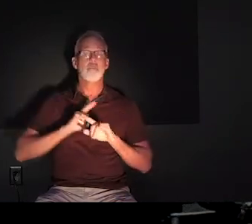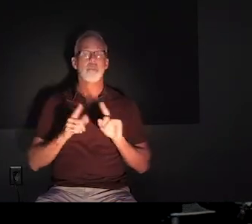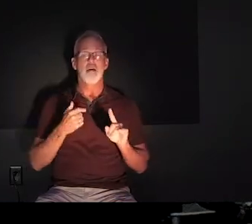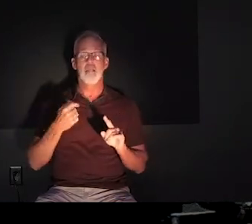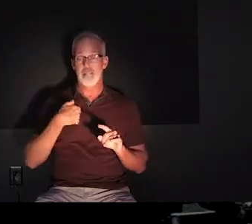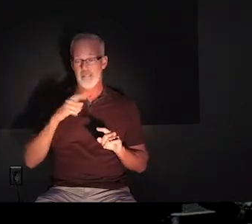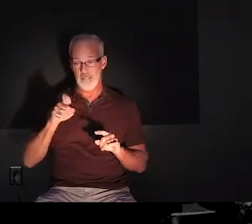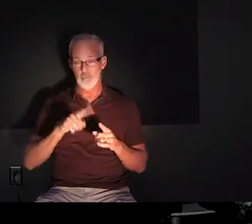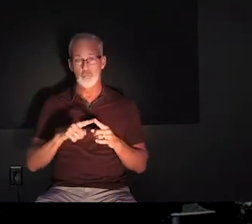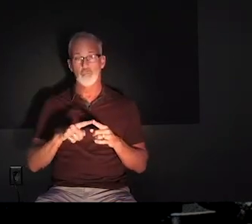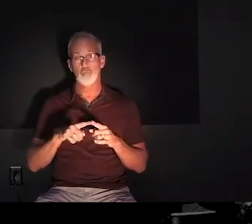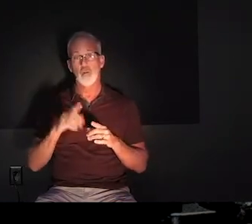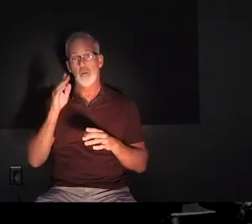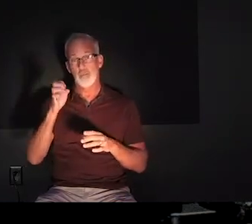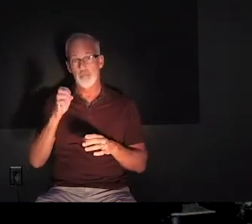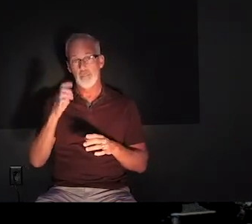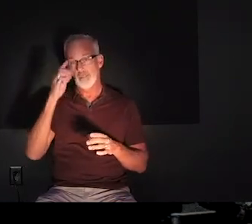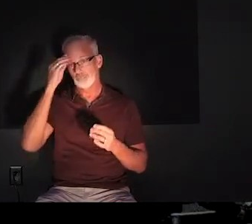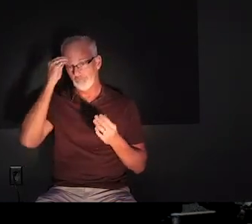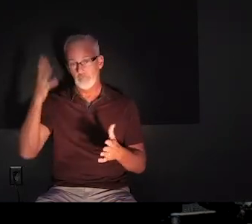faithful. And you know what?